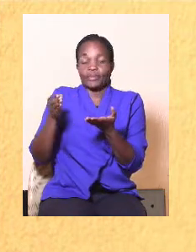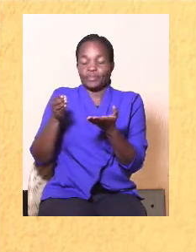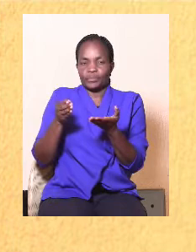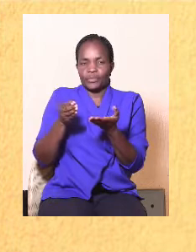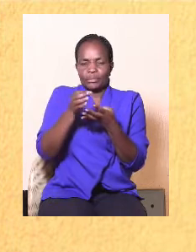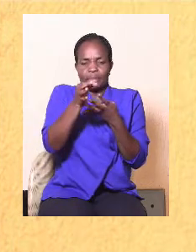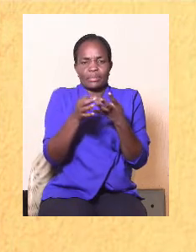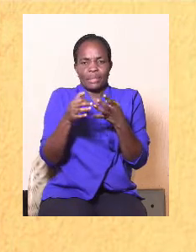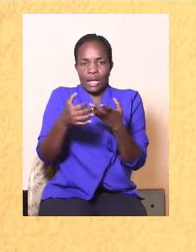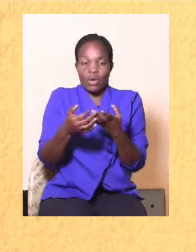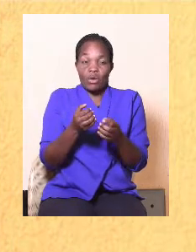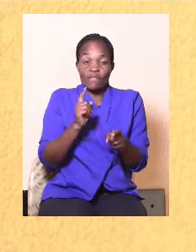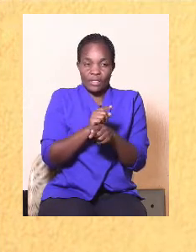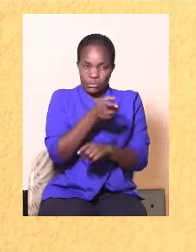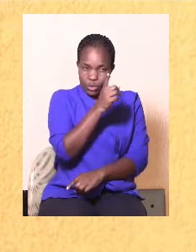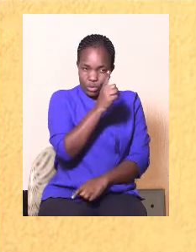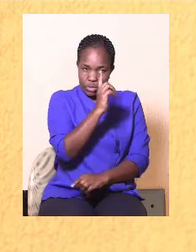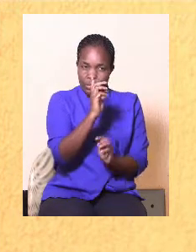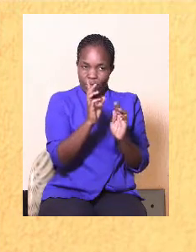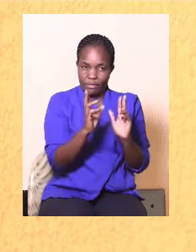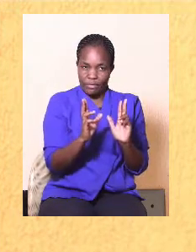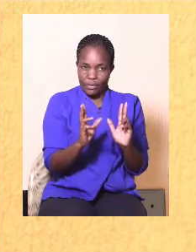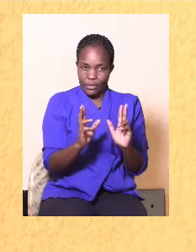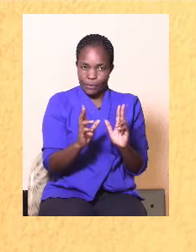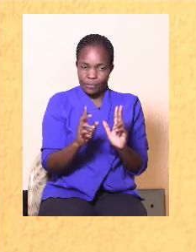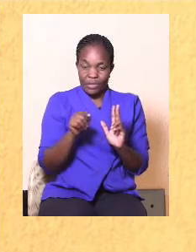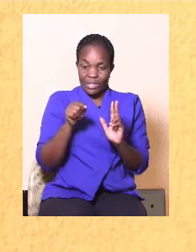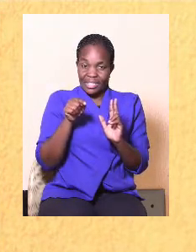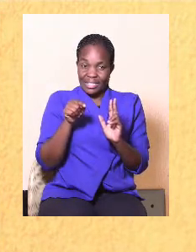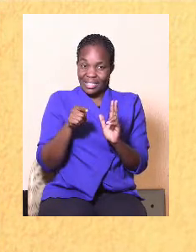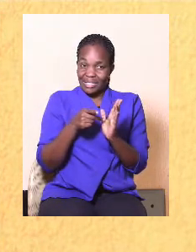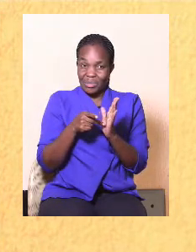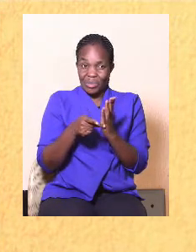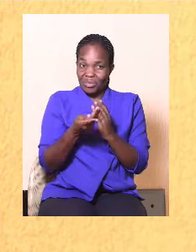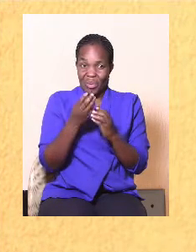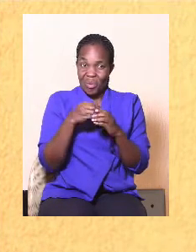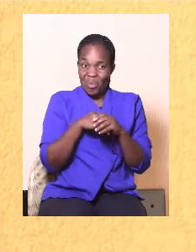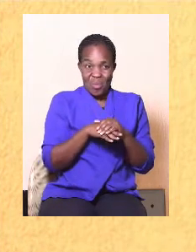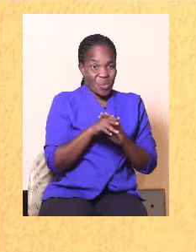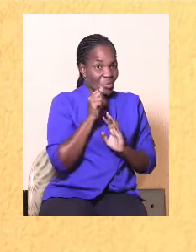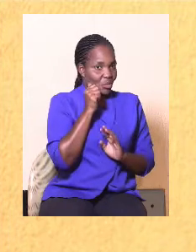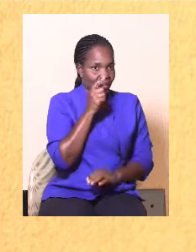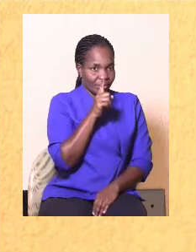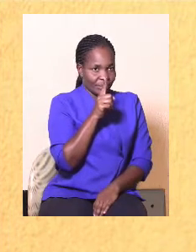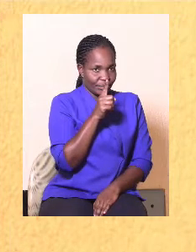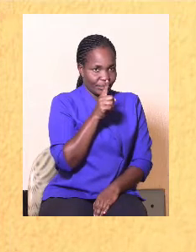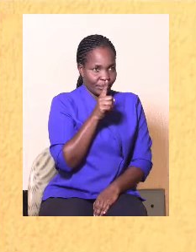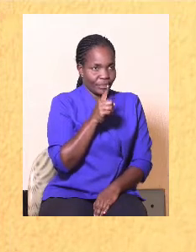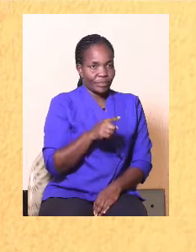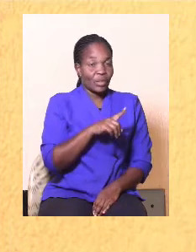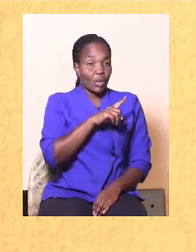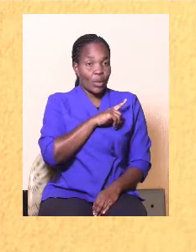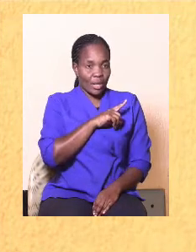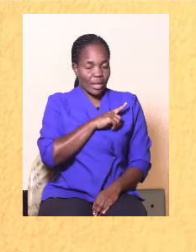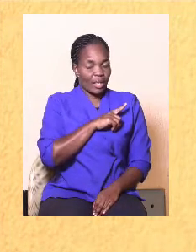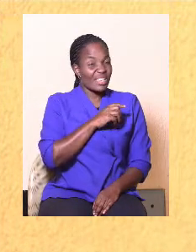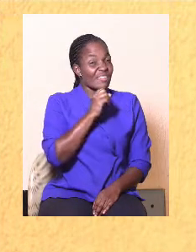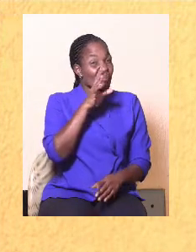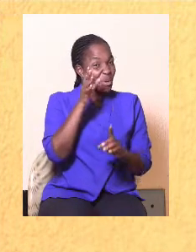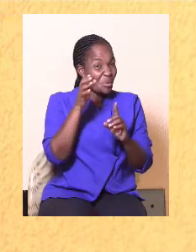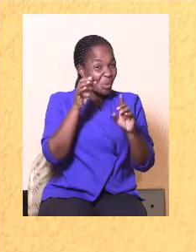to caution people that this is not a program to be abused, because there will be